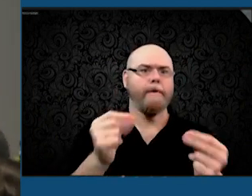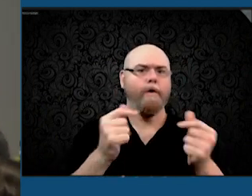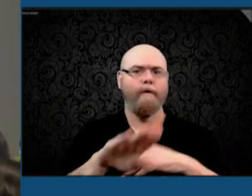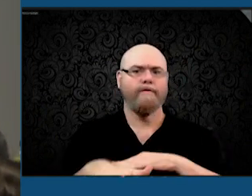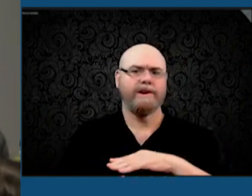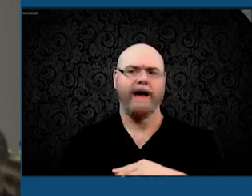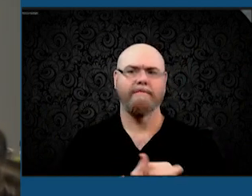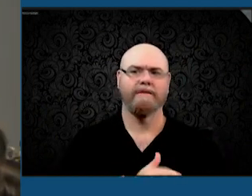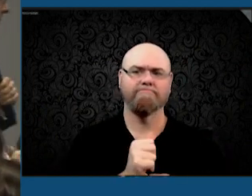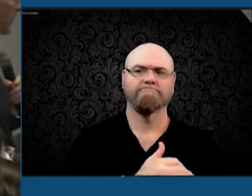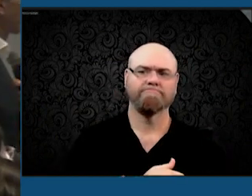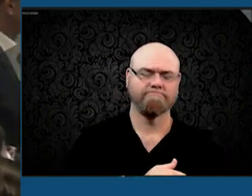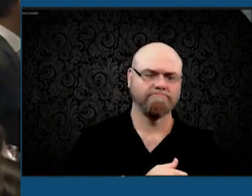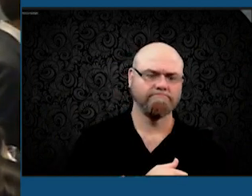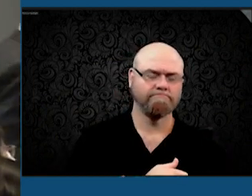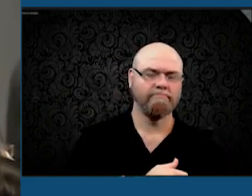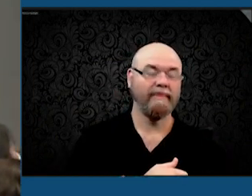life's work.